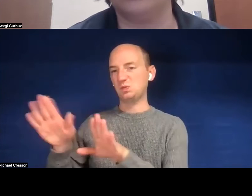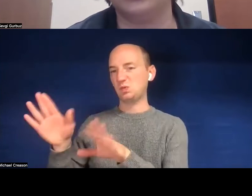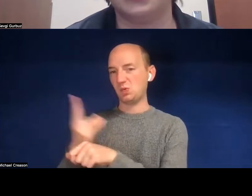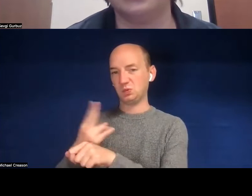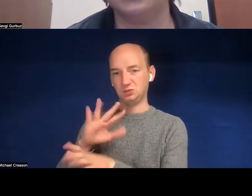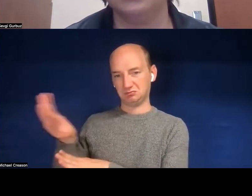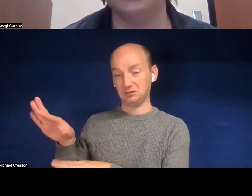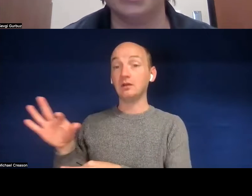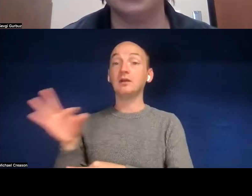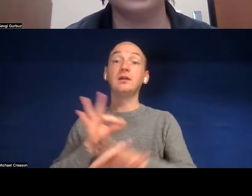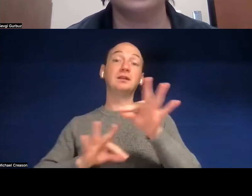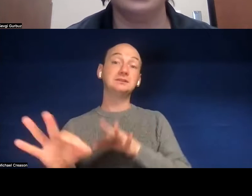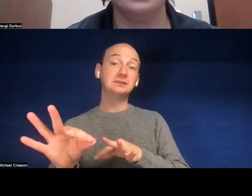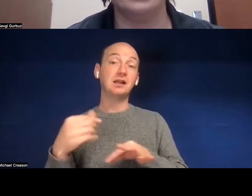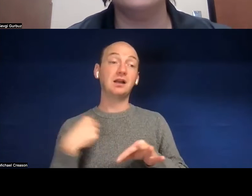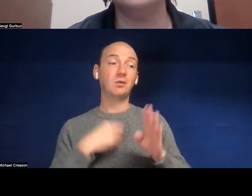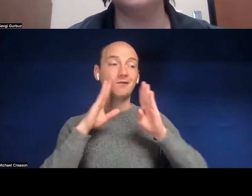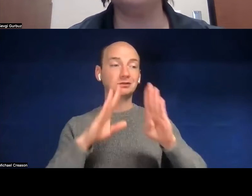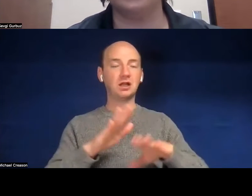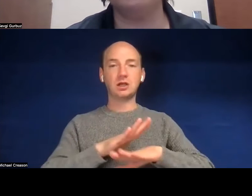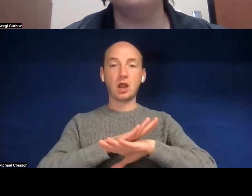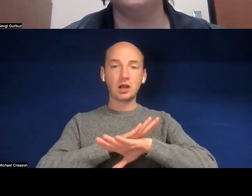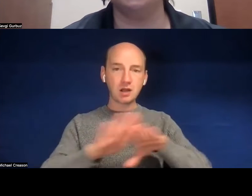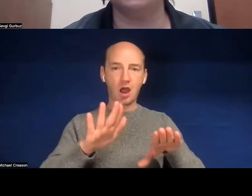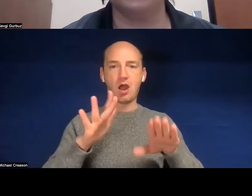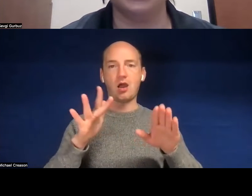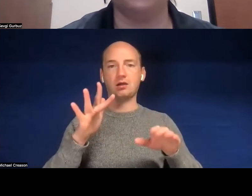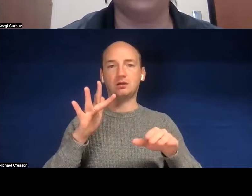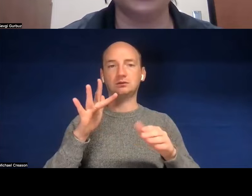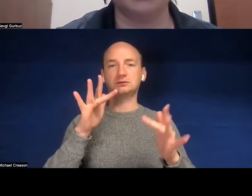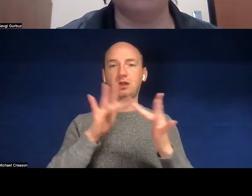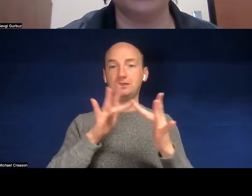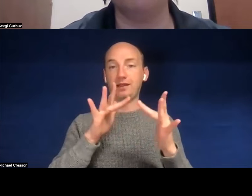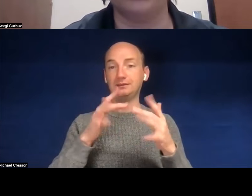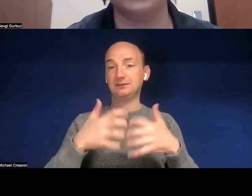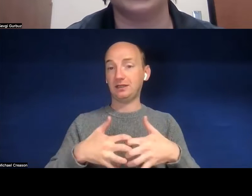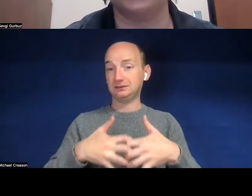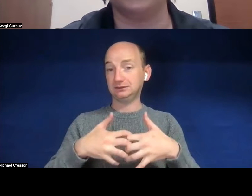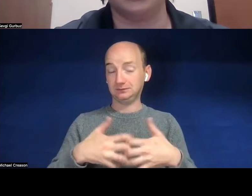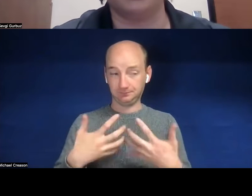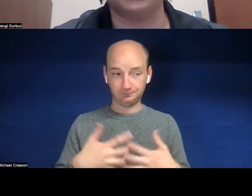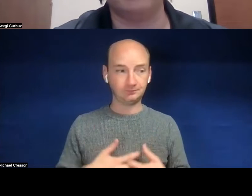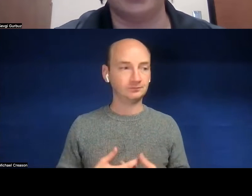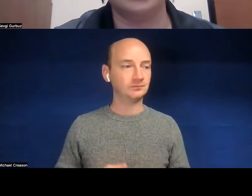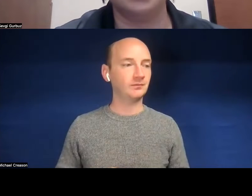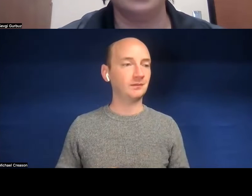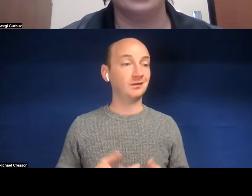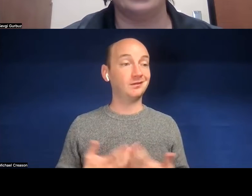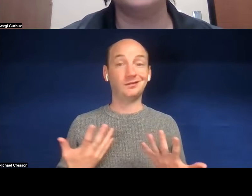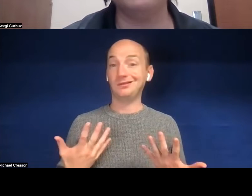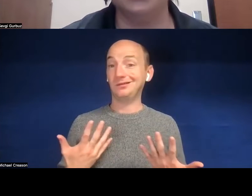on non-contact devices. And in this realm, video is really the first and most important sensor that comes to